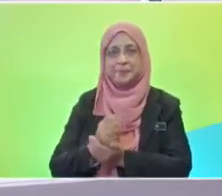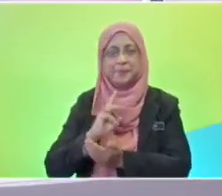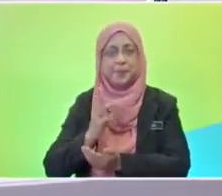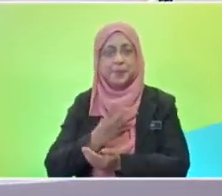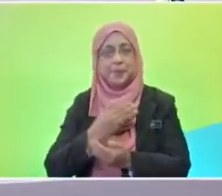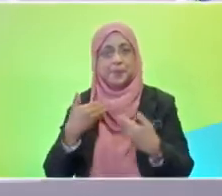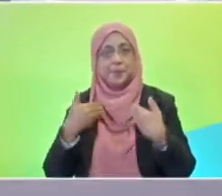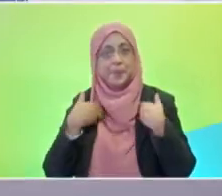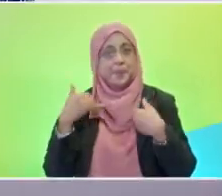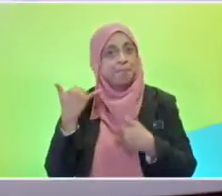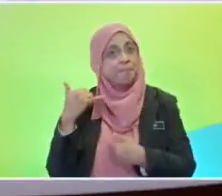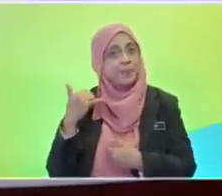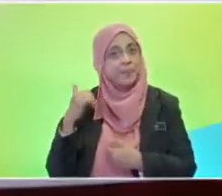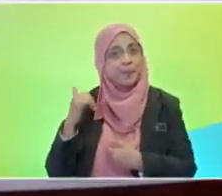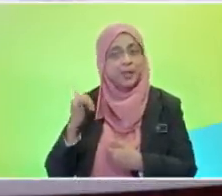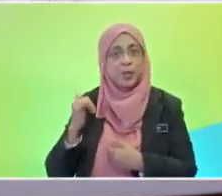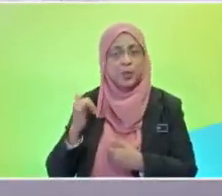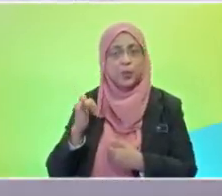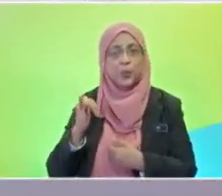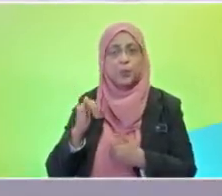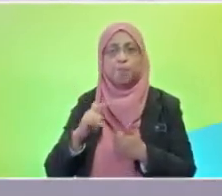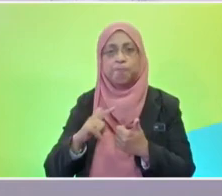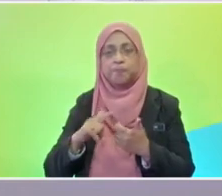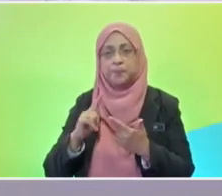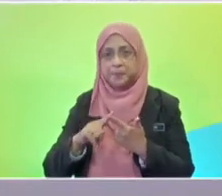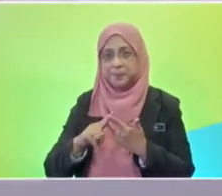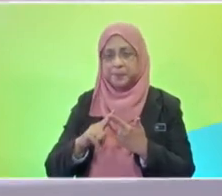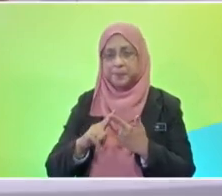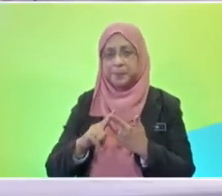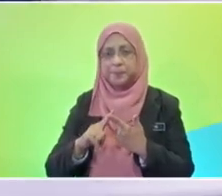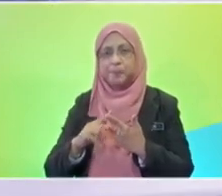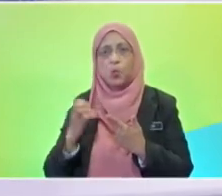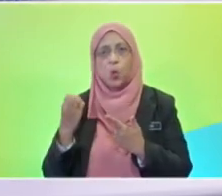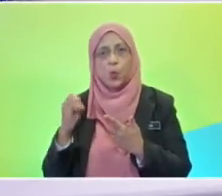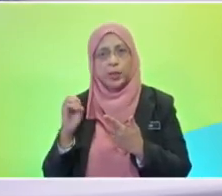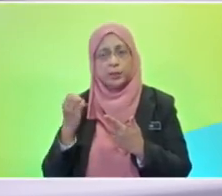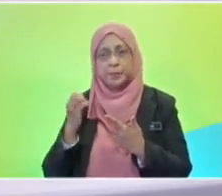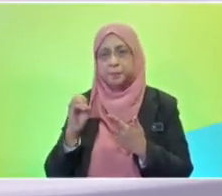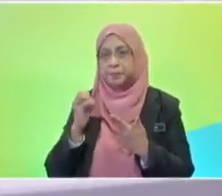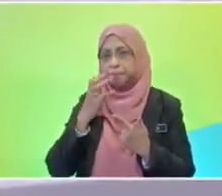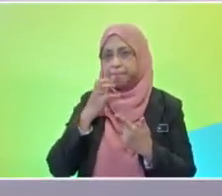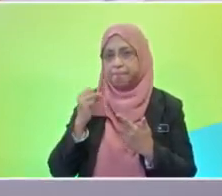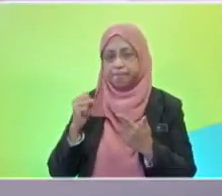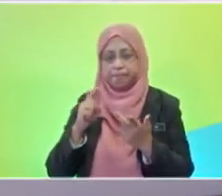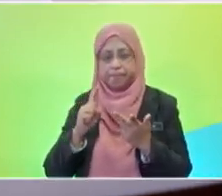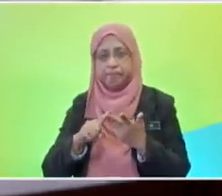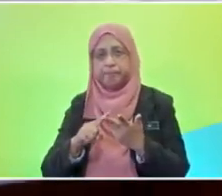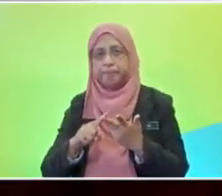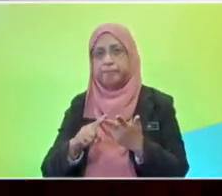have yellow, we have orange. What else do we have? We